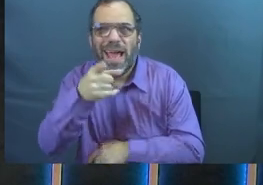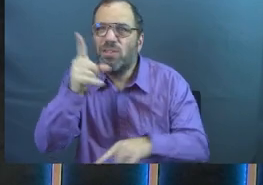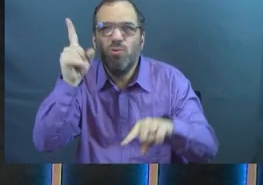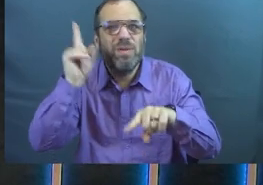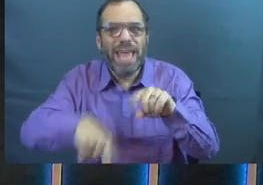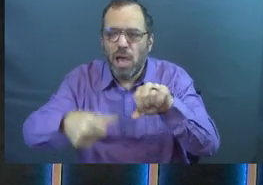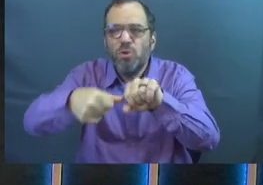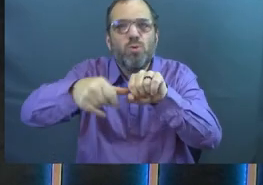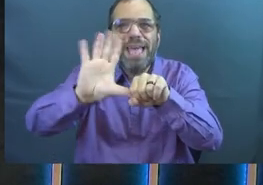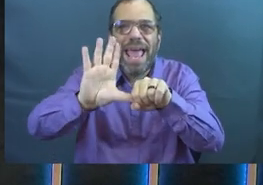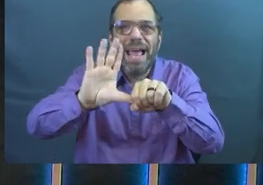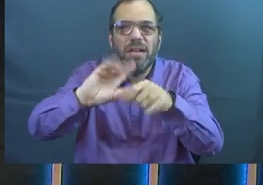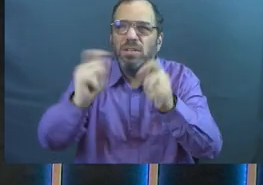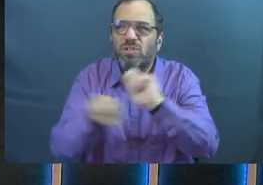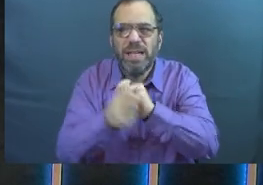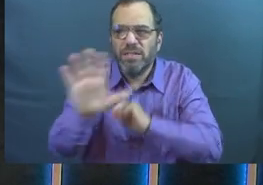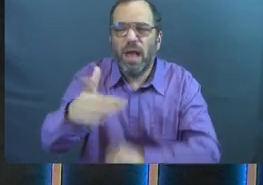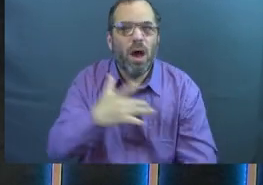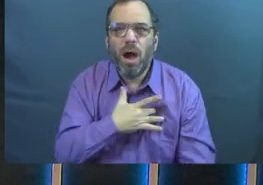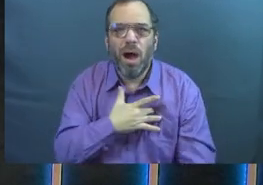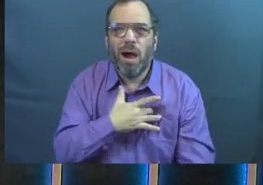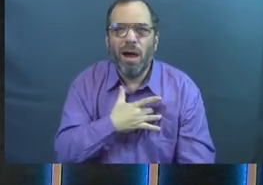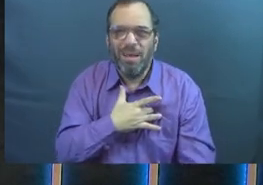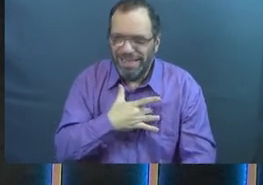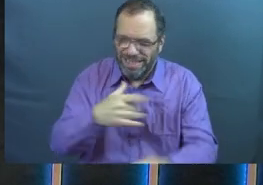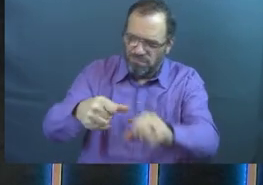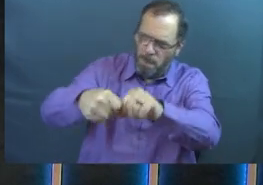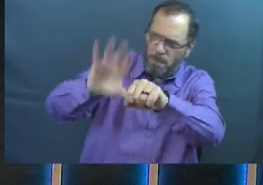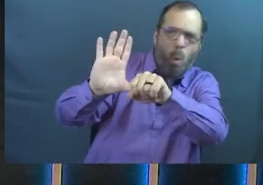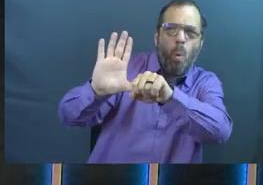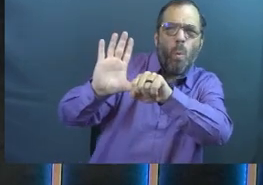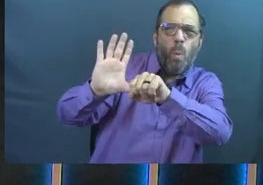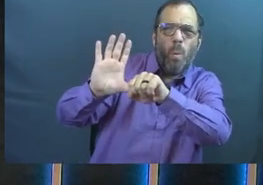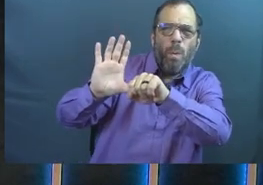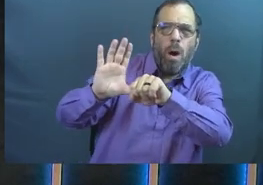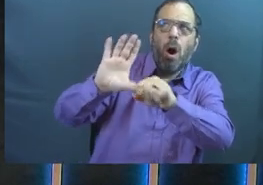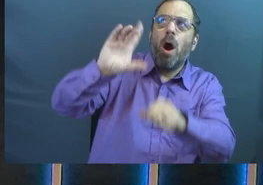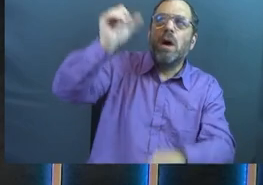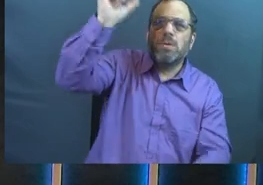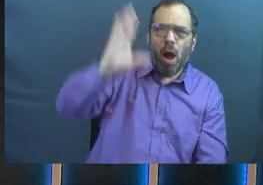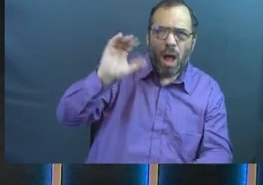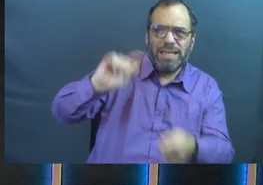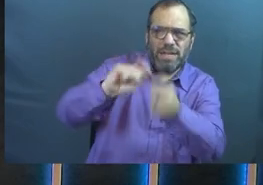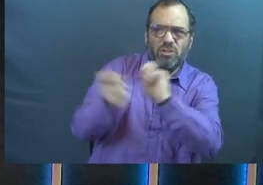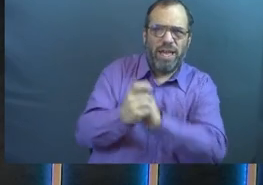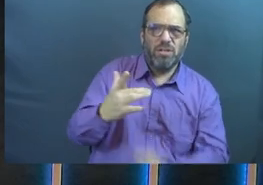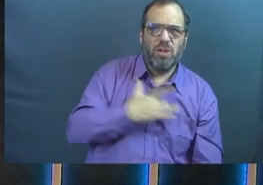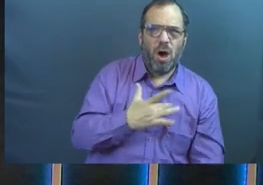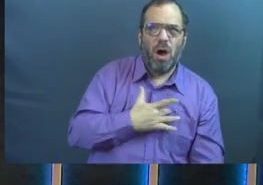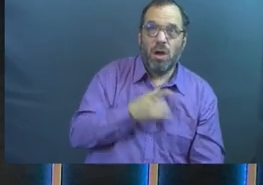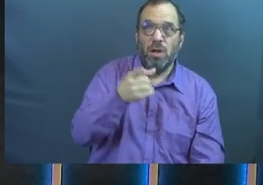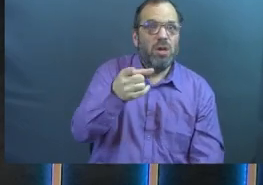can't. Amen. Change a human heart. There's no possible way. Only God can change a human heart.